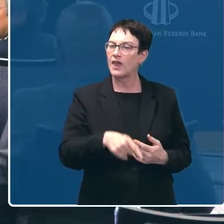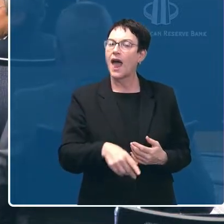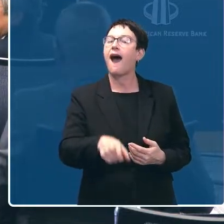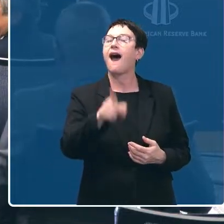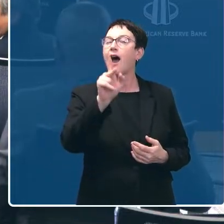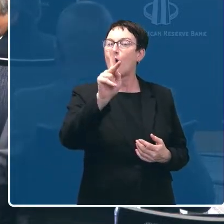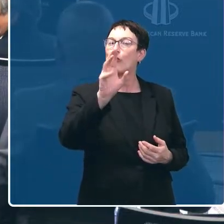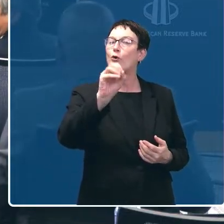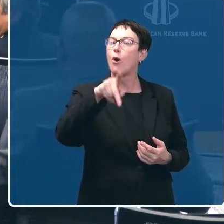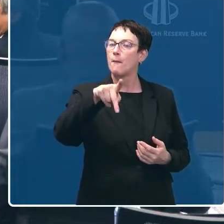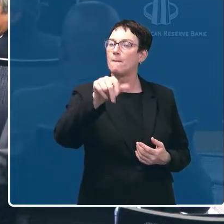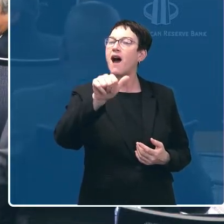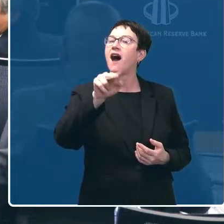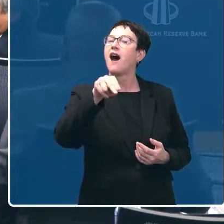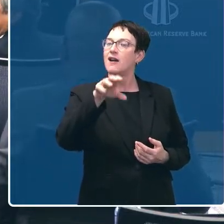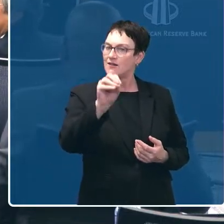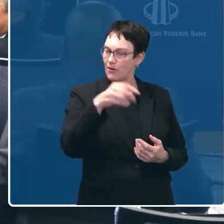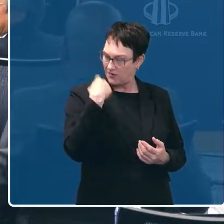Kopan.